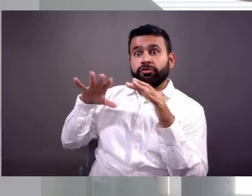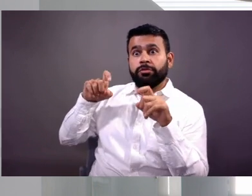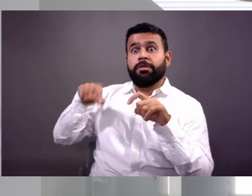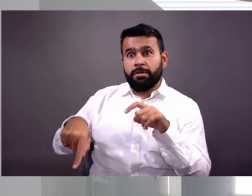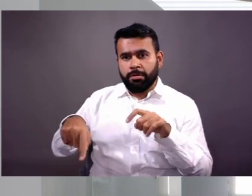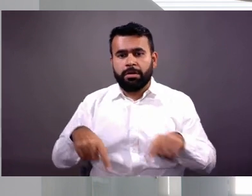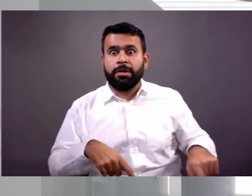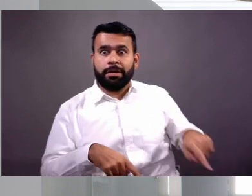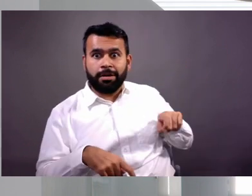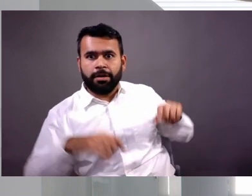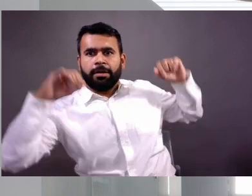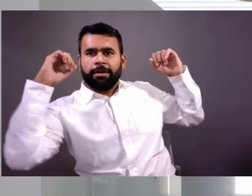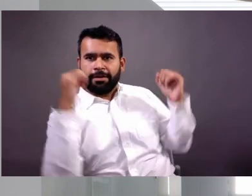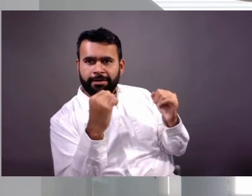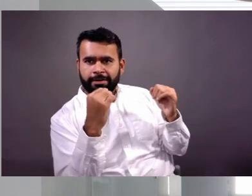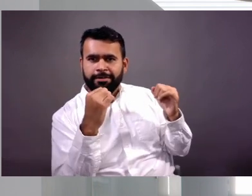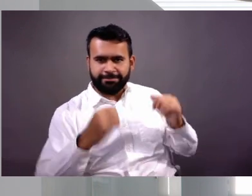Tempo.